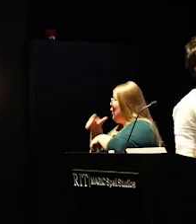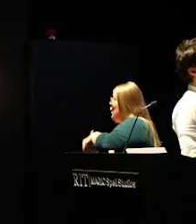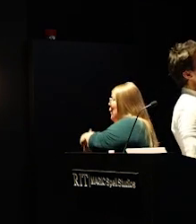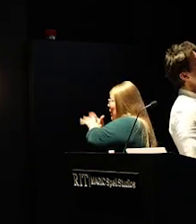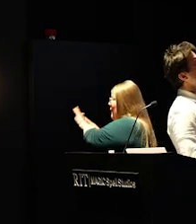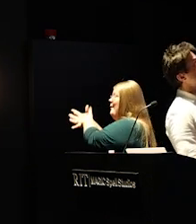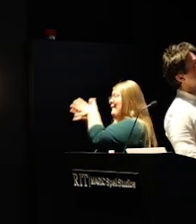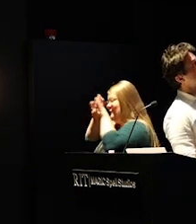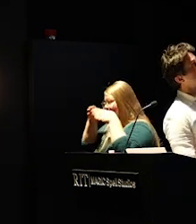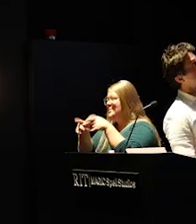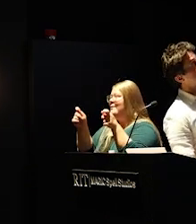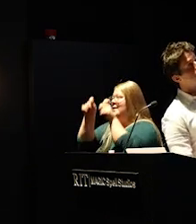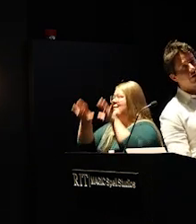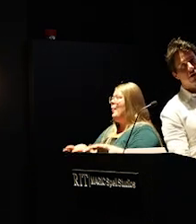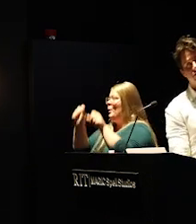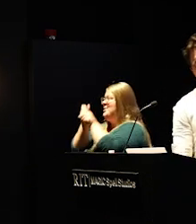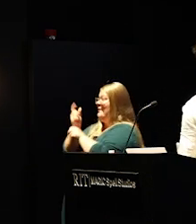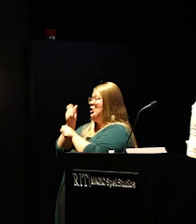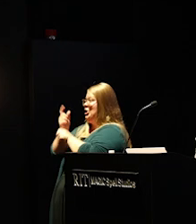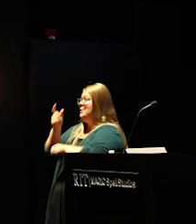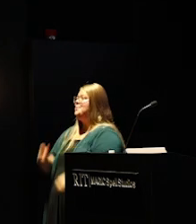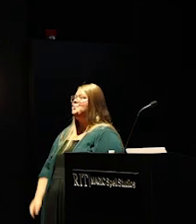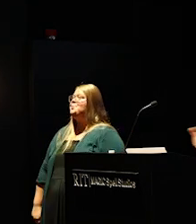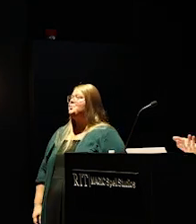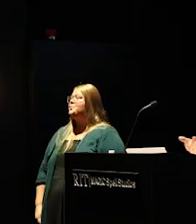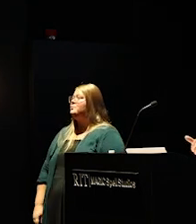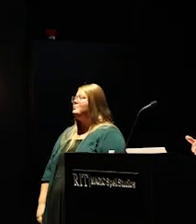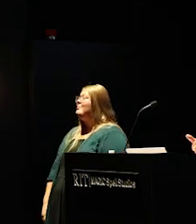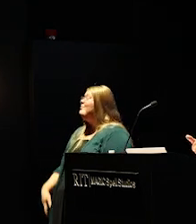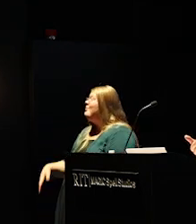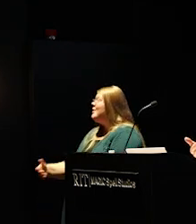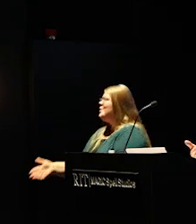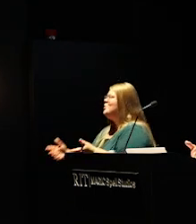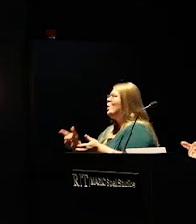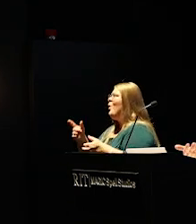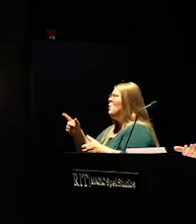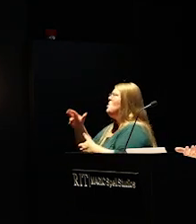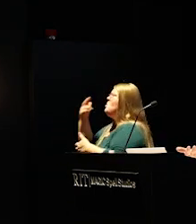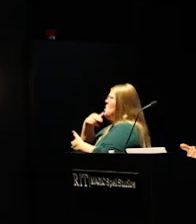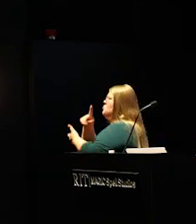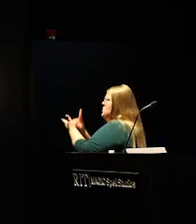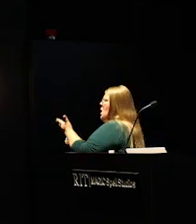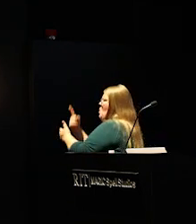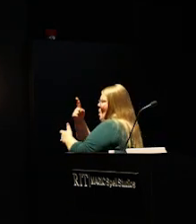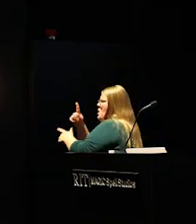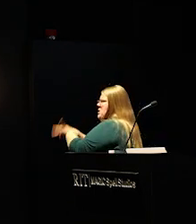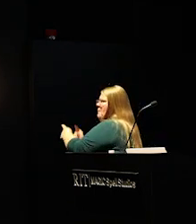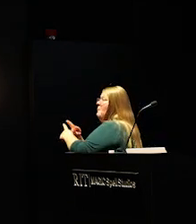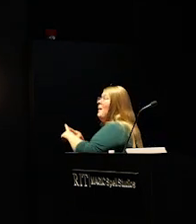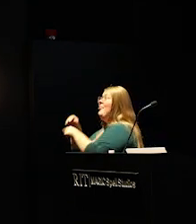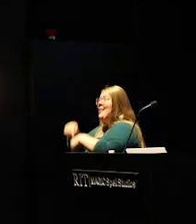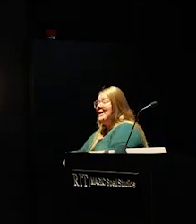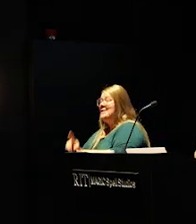But what is it? And you realize there's another, it's event design. And if you've ever been to, let's say, a rave